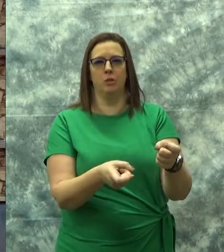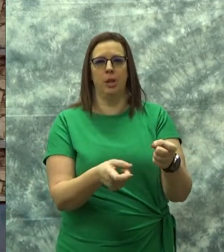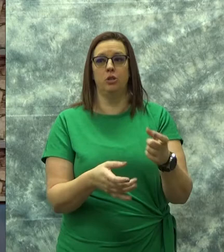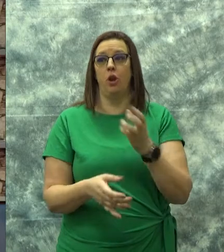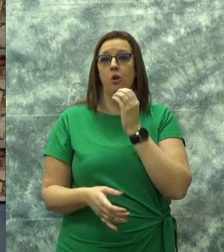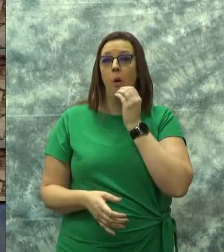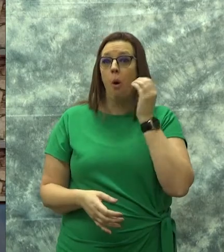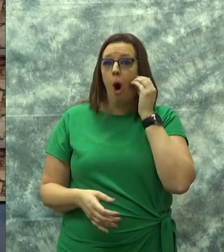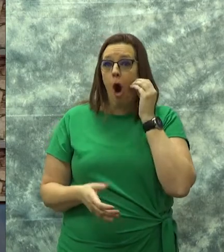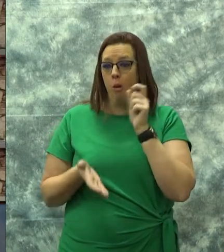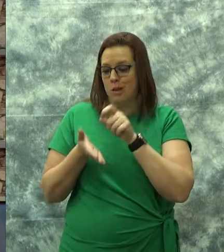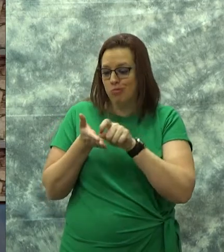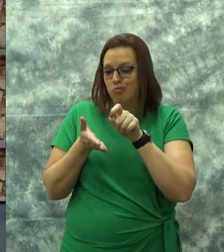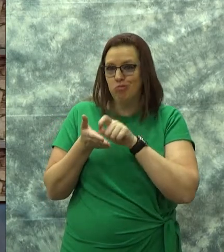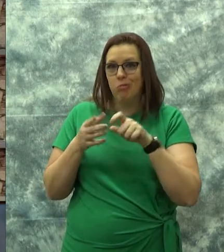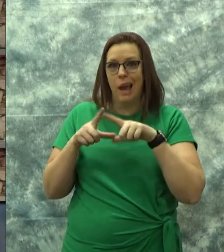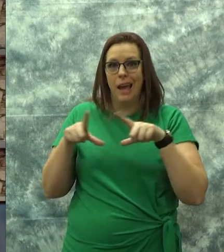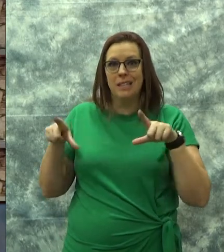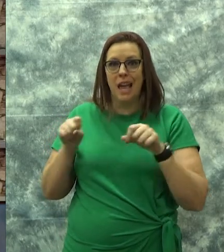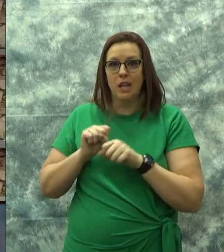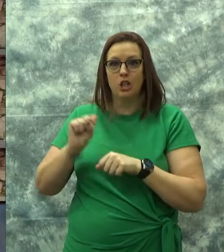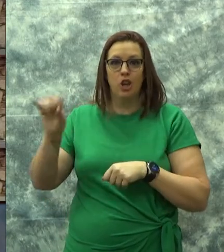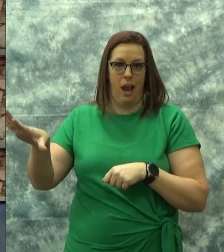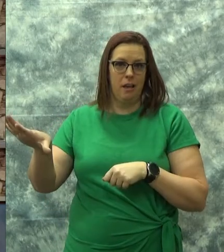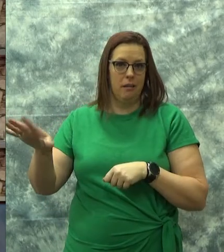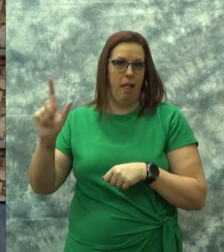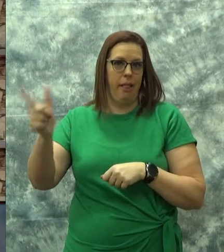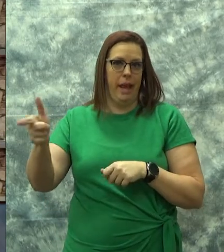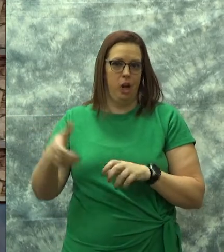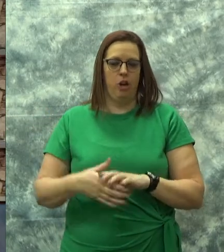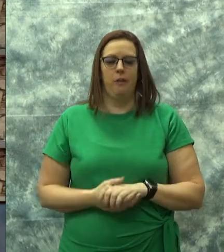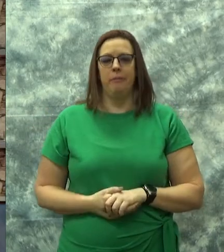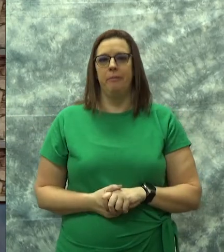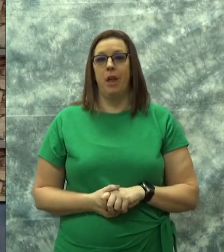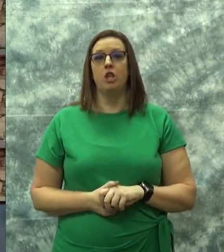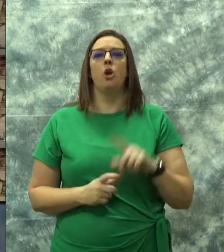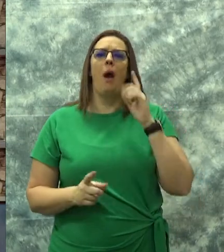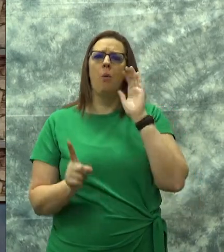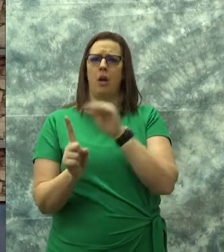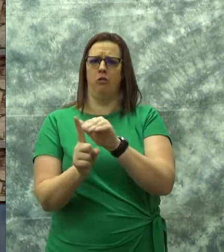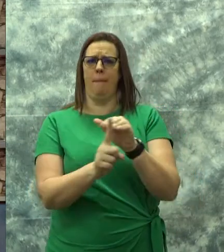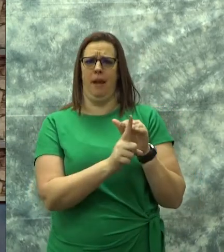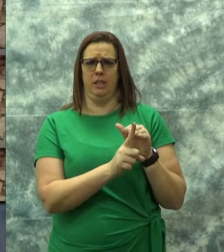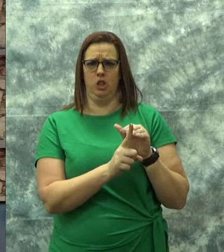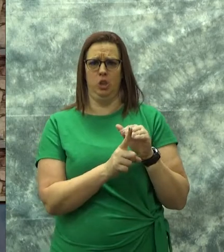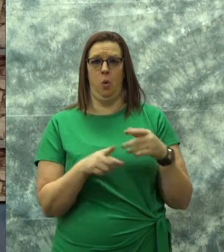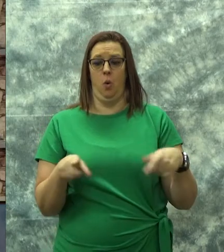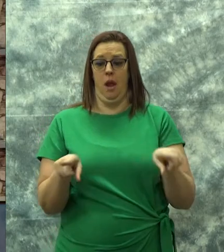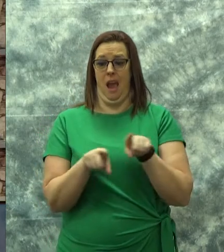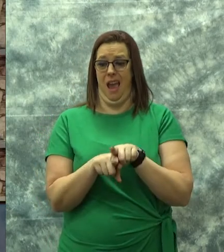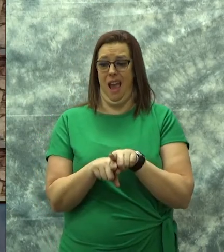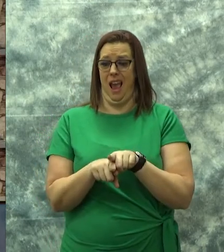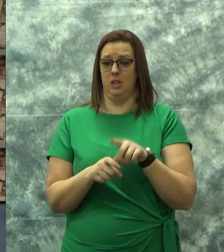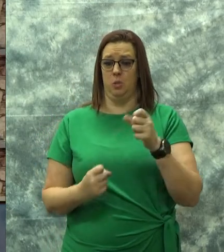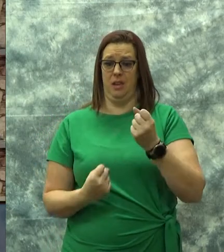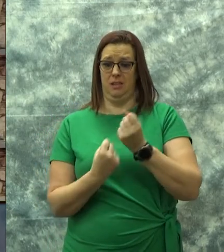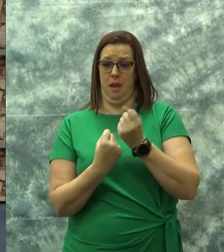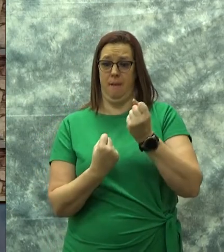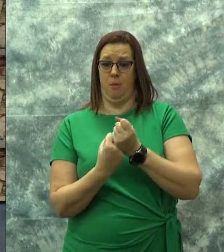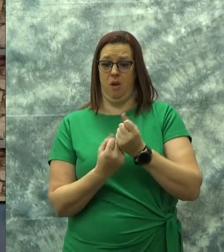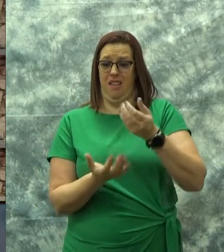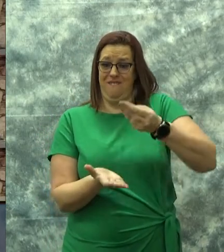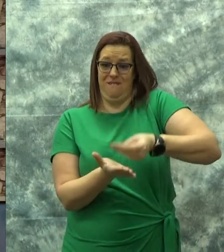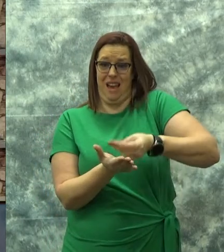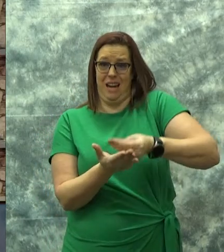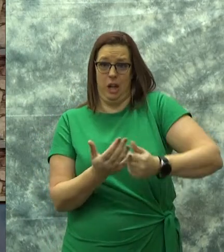contribution there. You can go home and send a check later. I want to remind us today as we give, not only do we support the financial